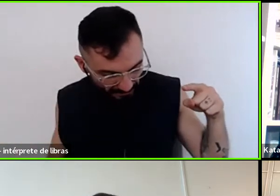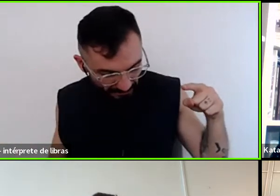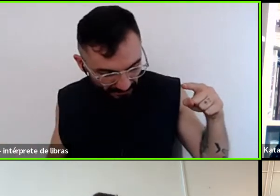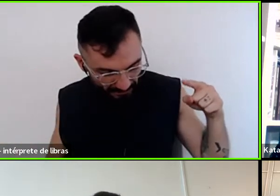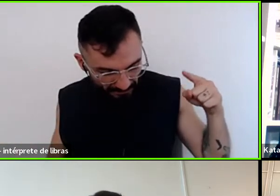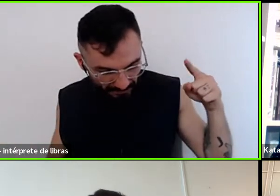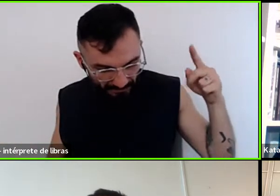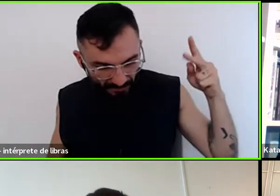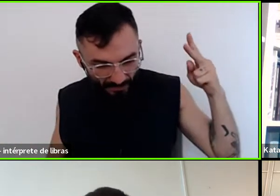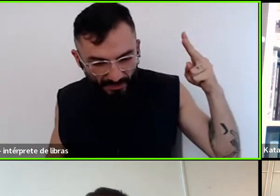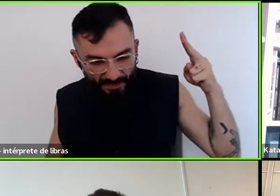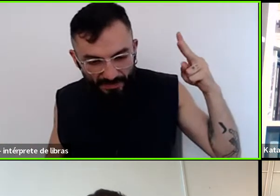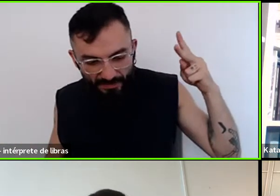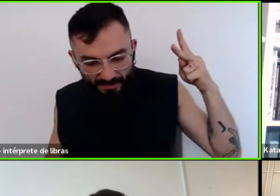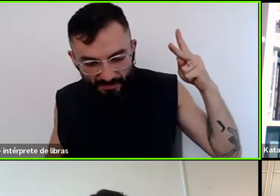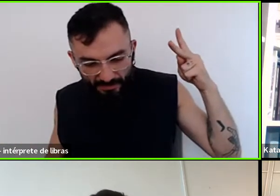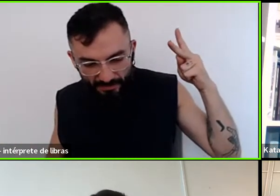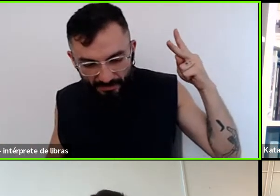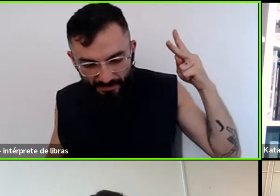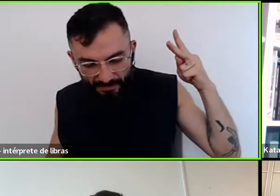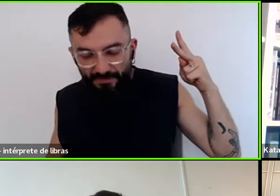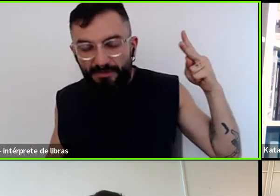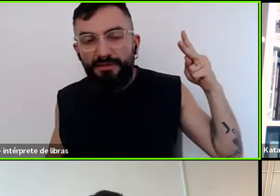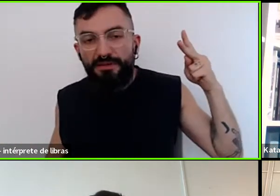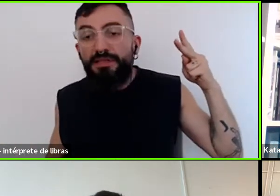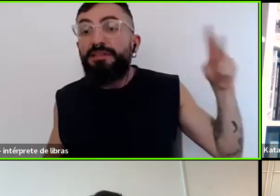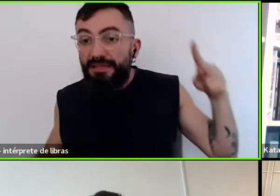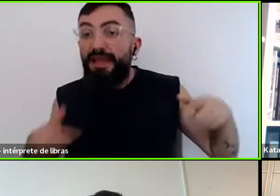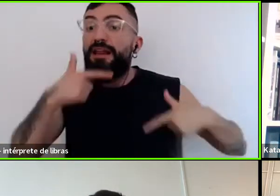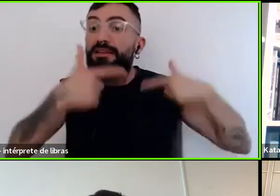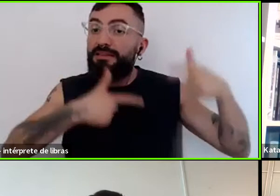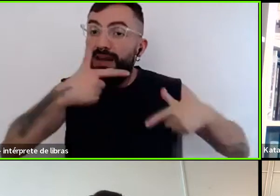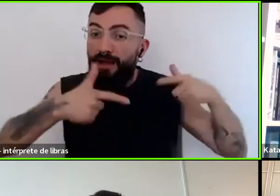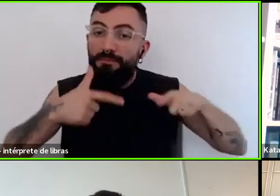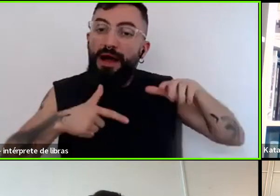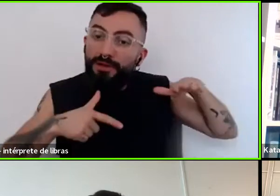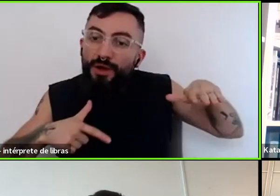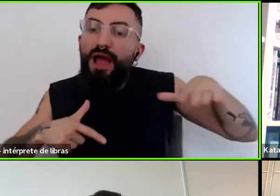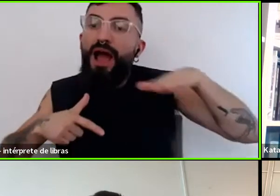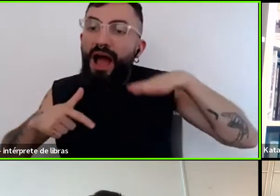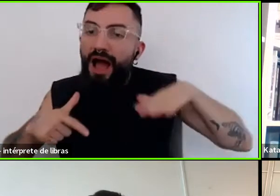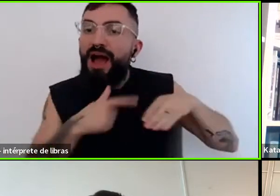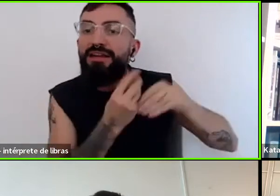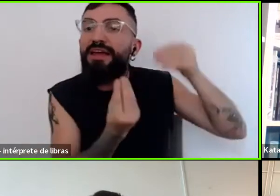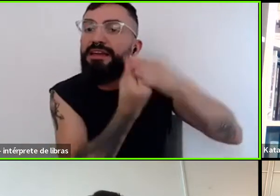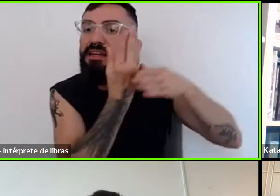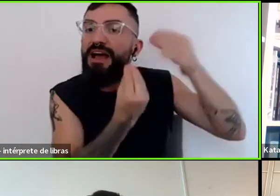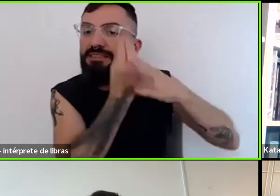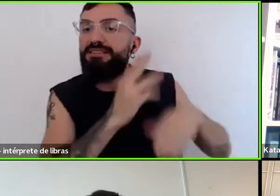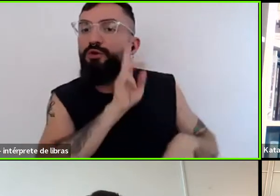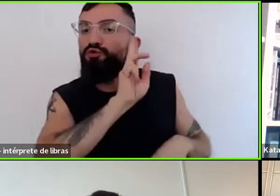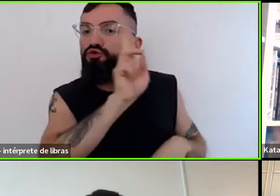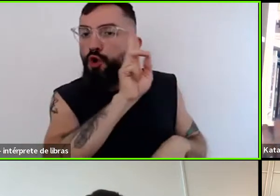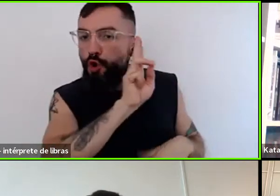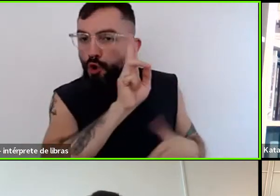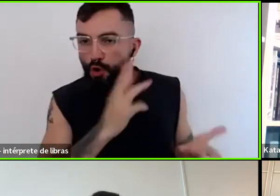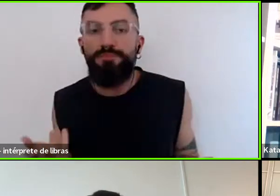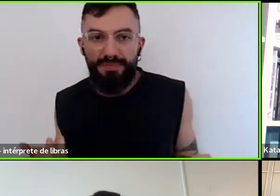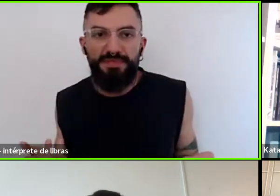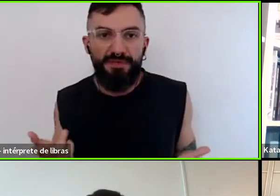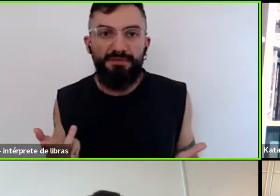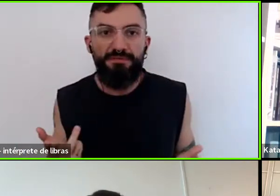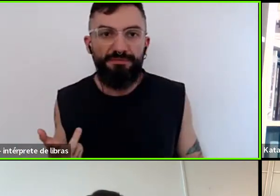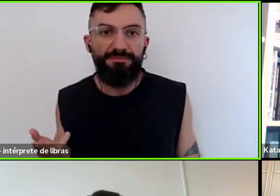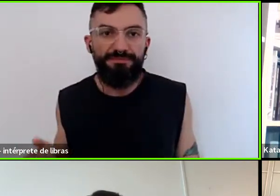particularly involved on domestic sciences. So Kathleen, feel free to make